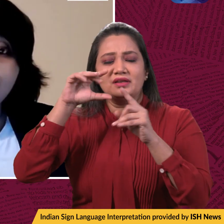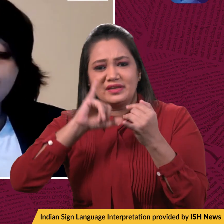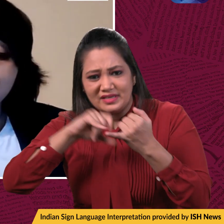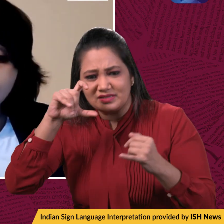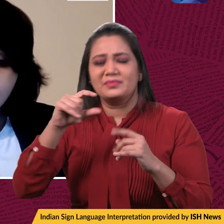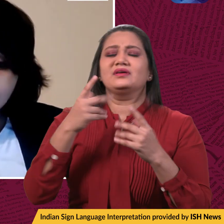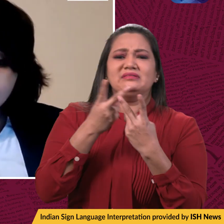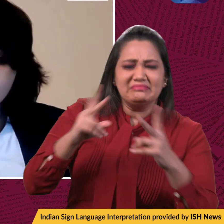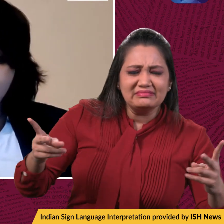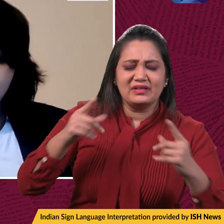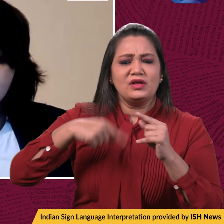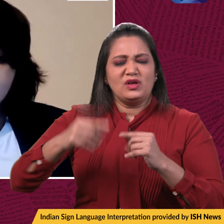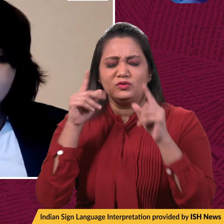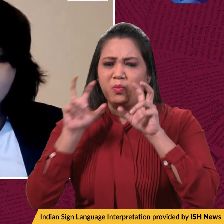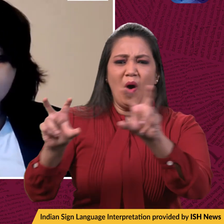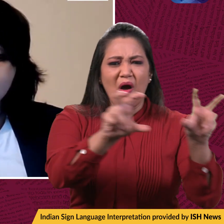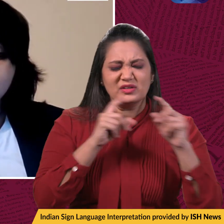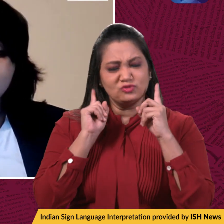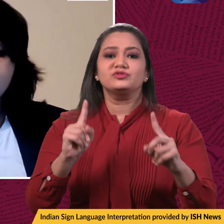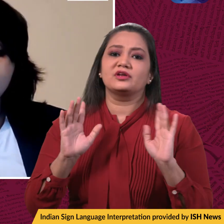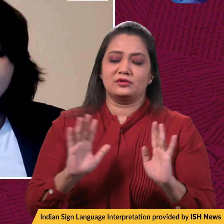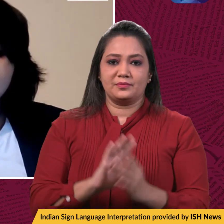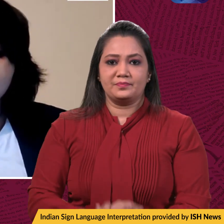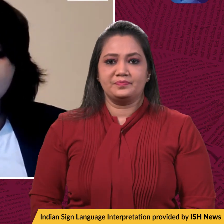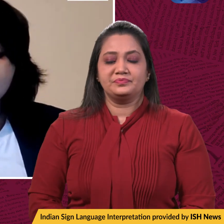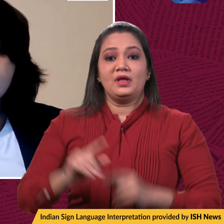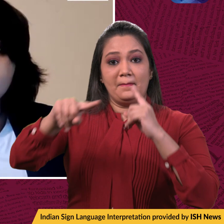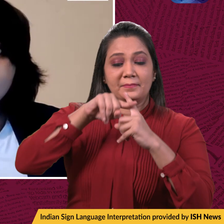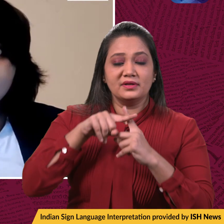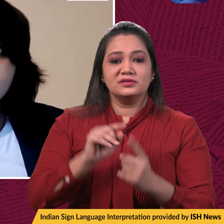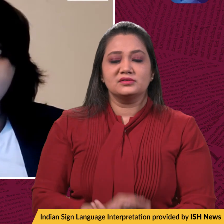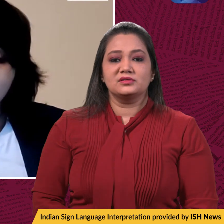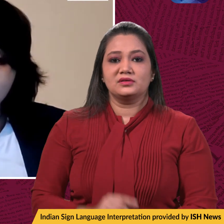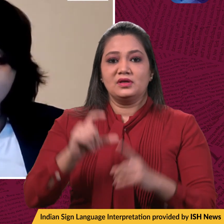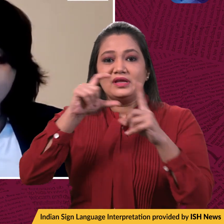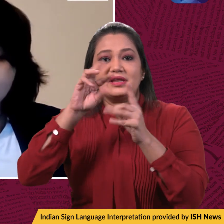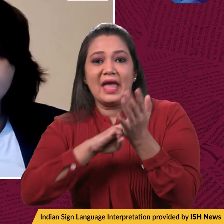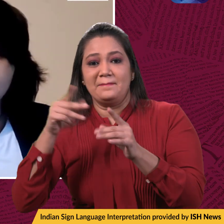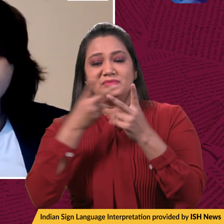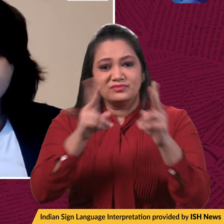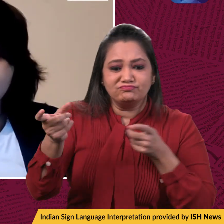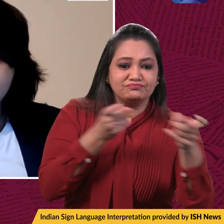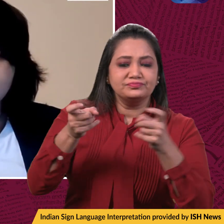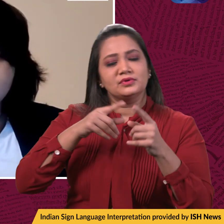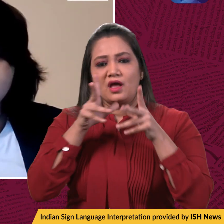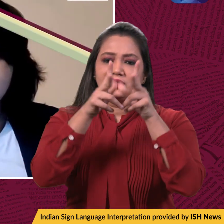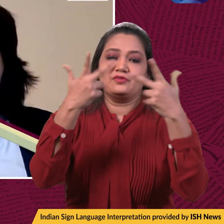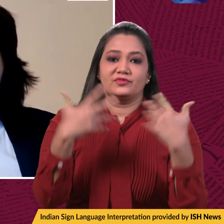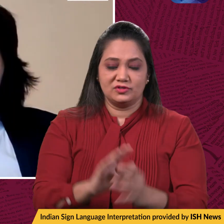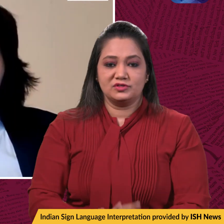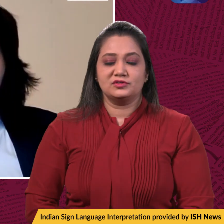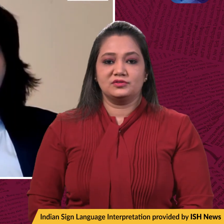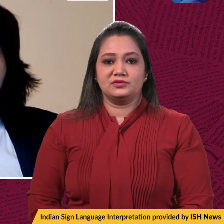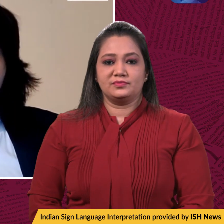SPs to tighten the security in their jurisdiction, and also to the district administration across the